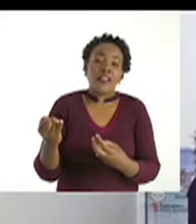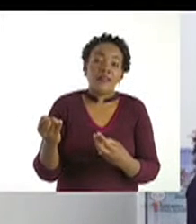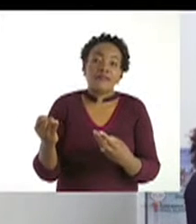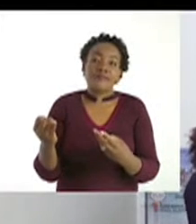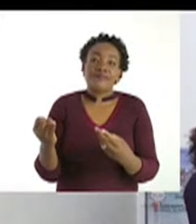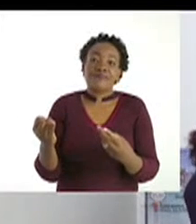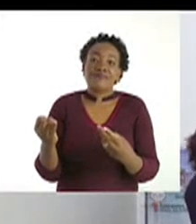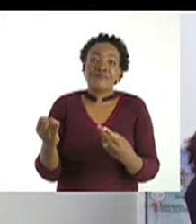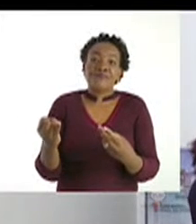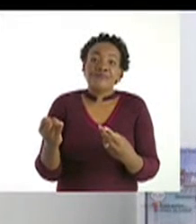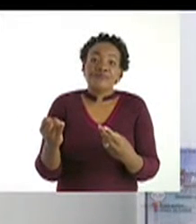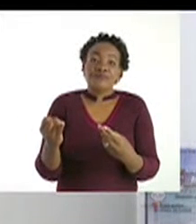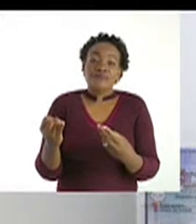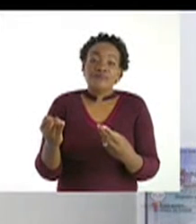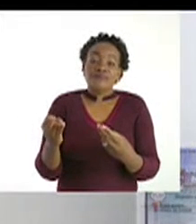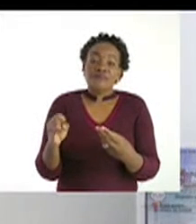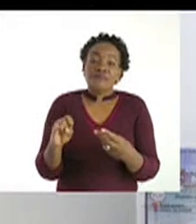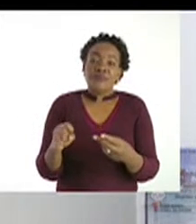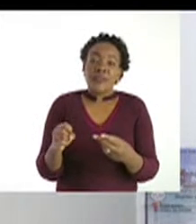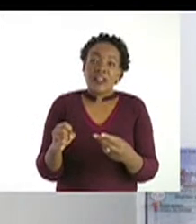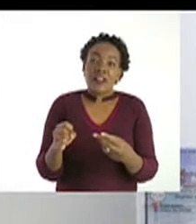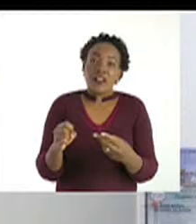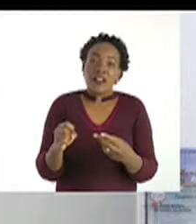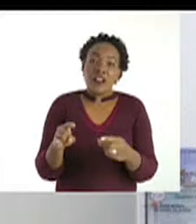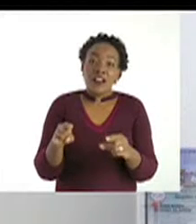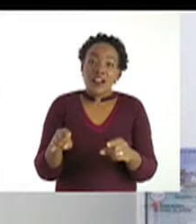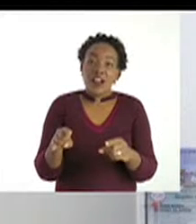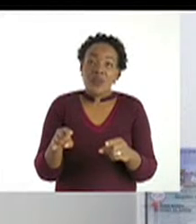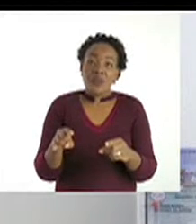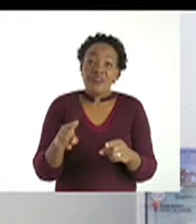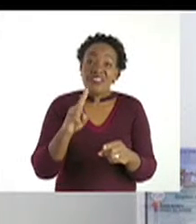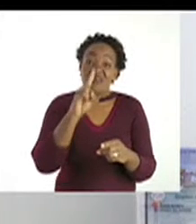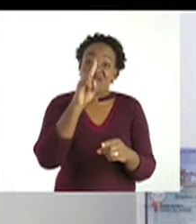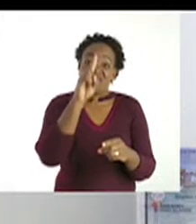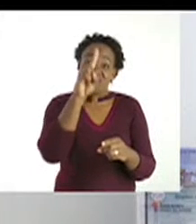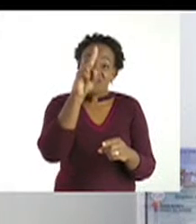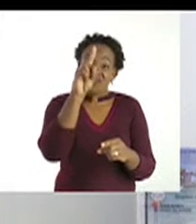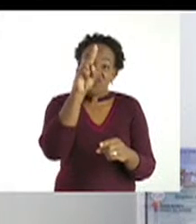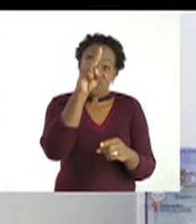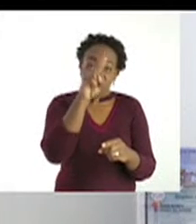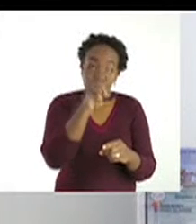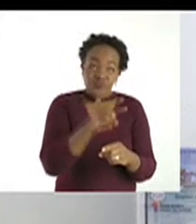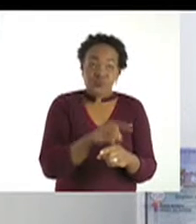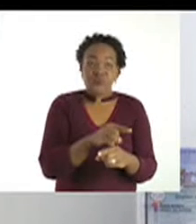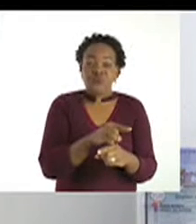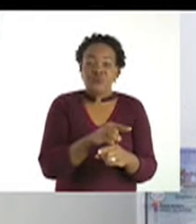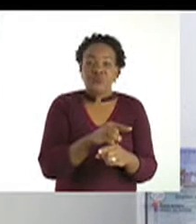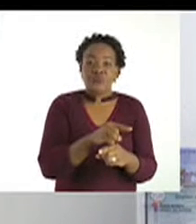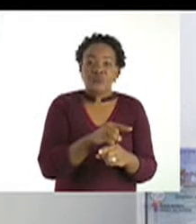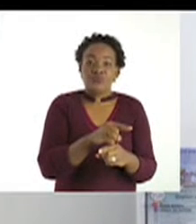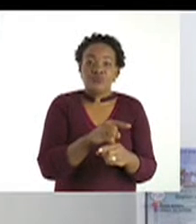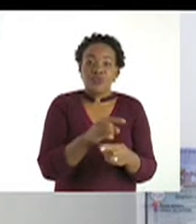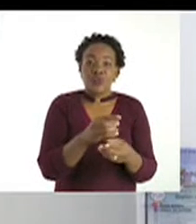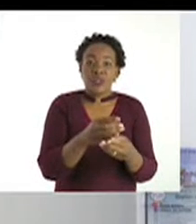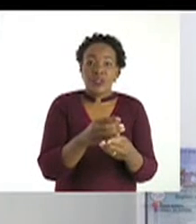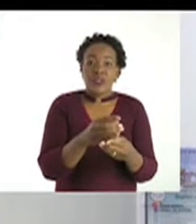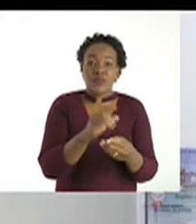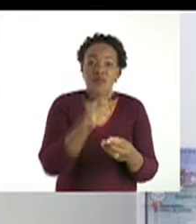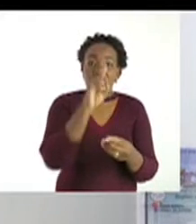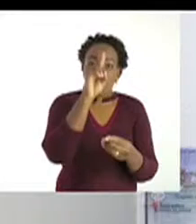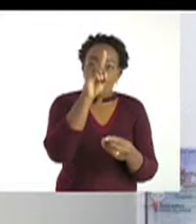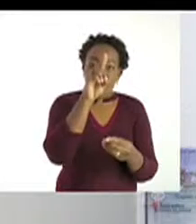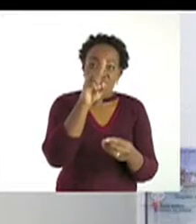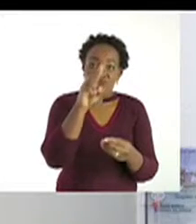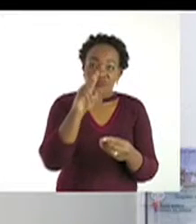Okay. So this is what we are going to do. We give 1 to Tom,